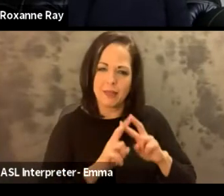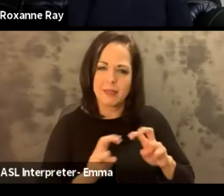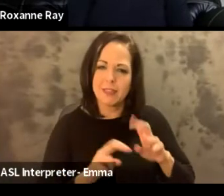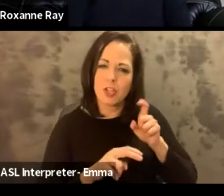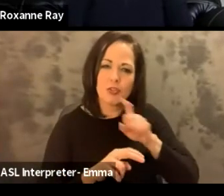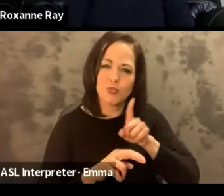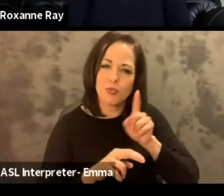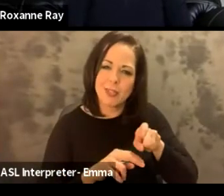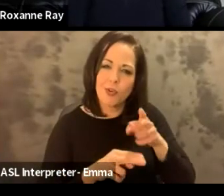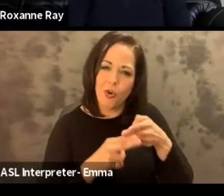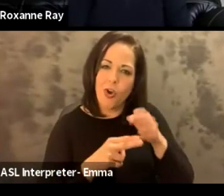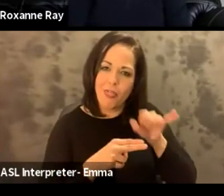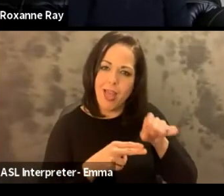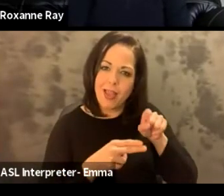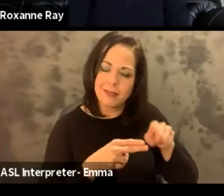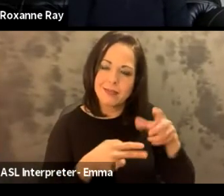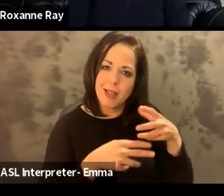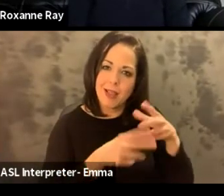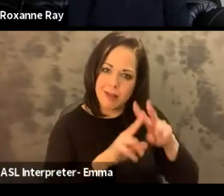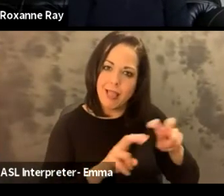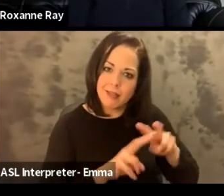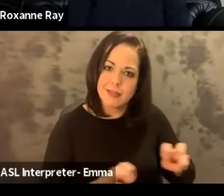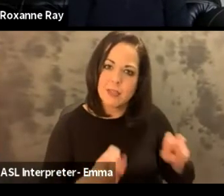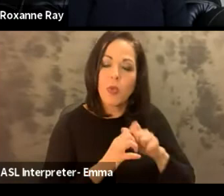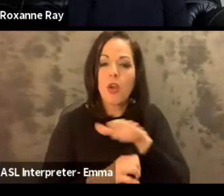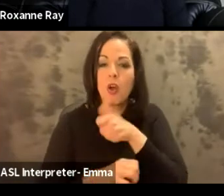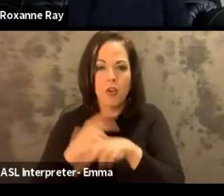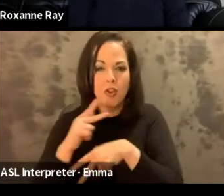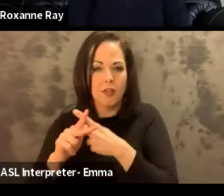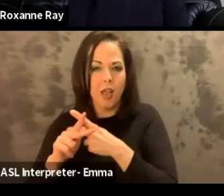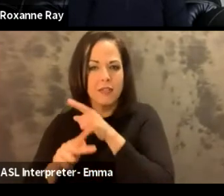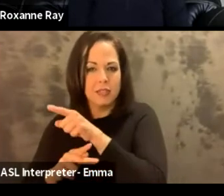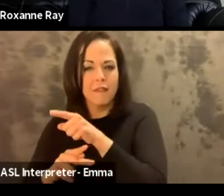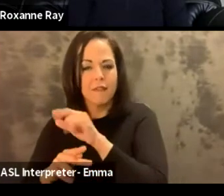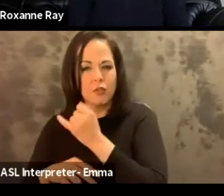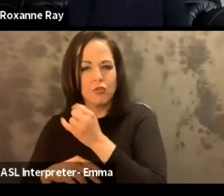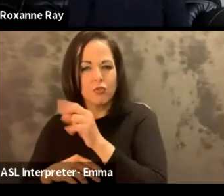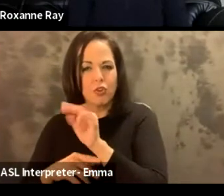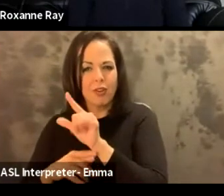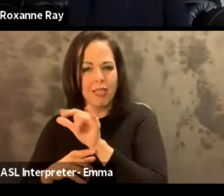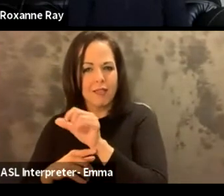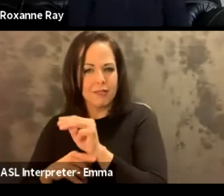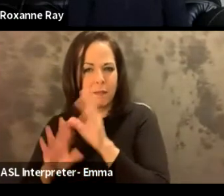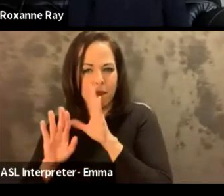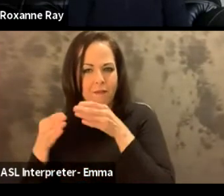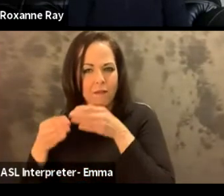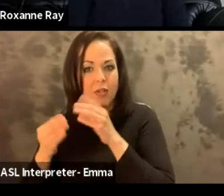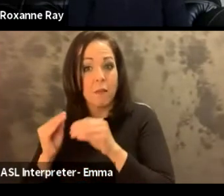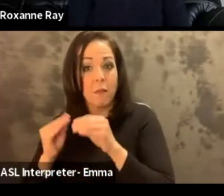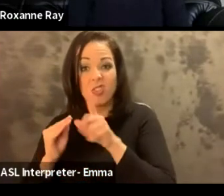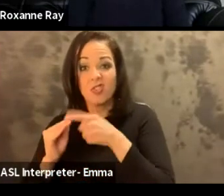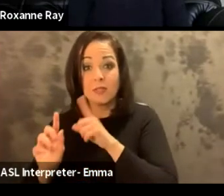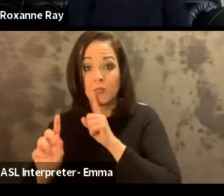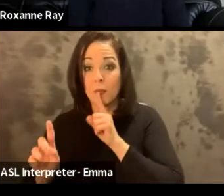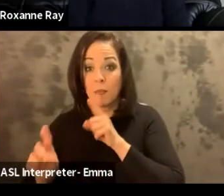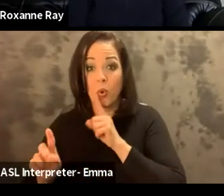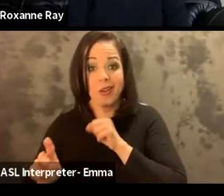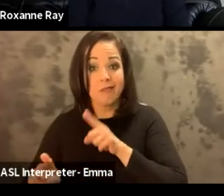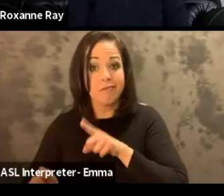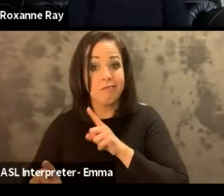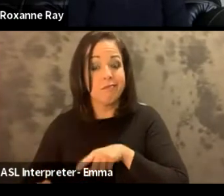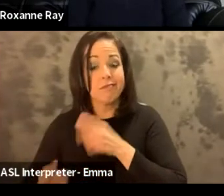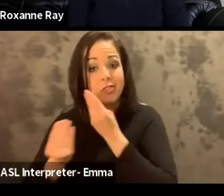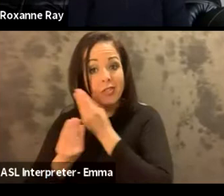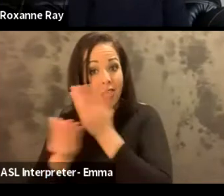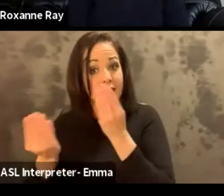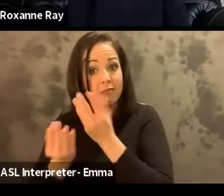really, with other kinds of journalism, which are more about simply reporting on the event, letting people know